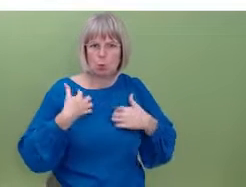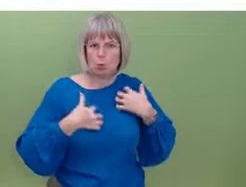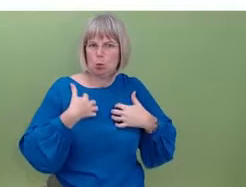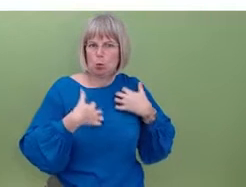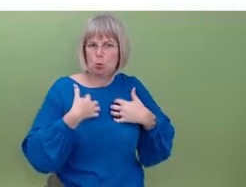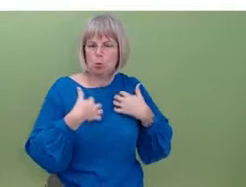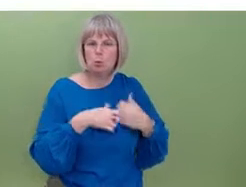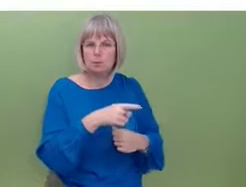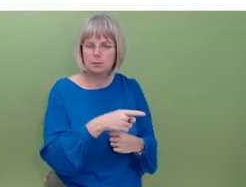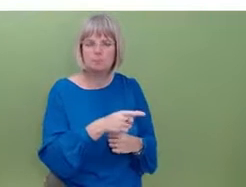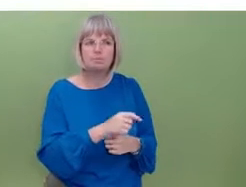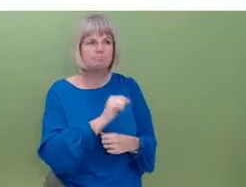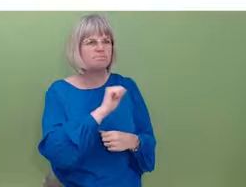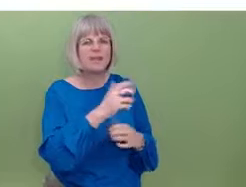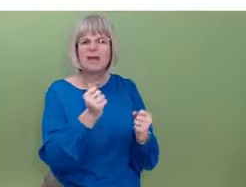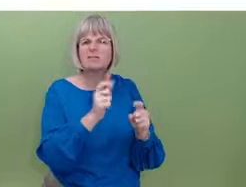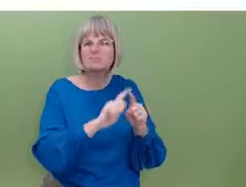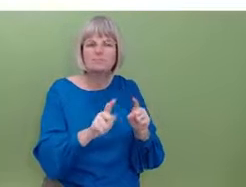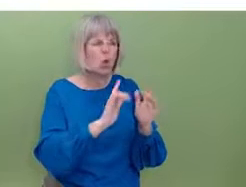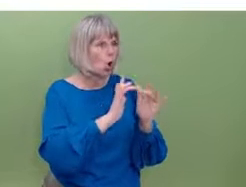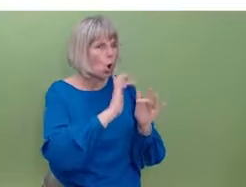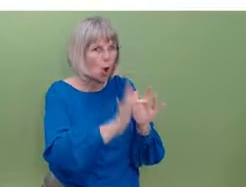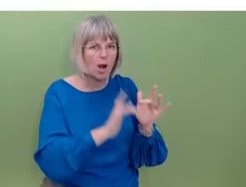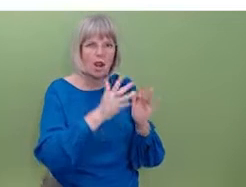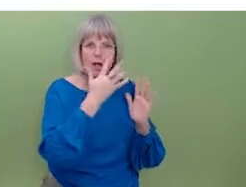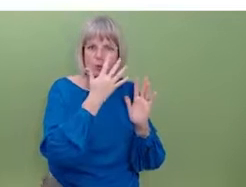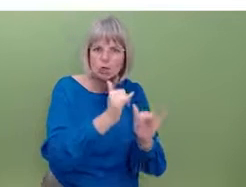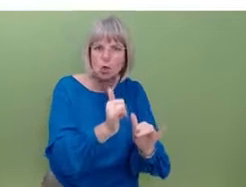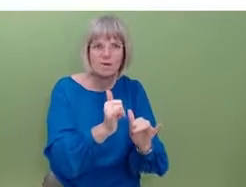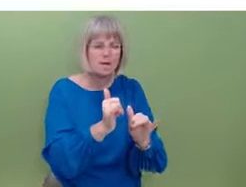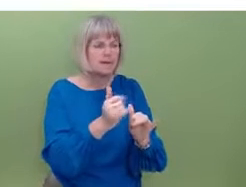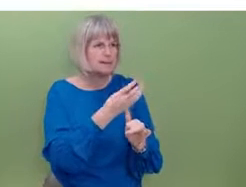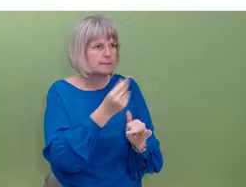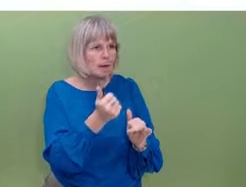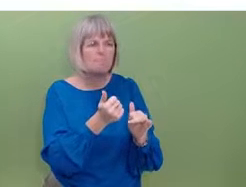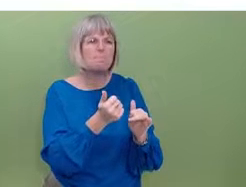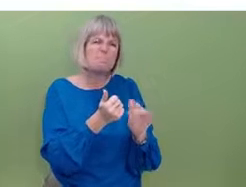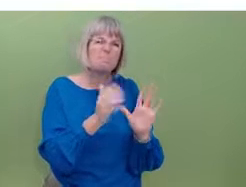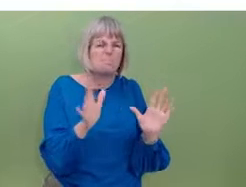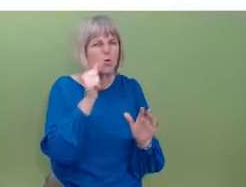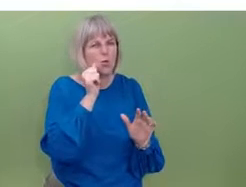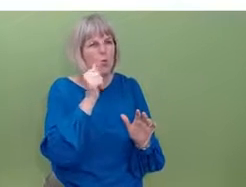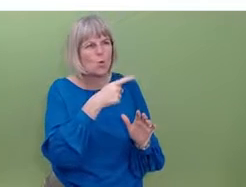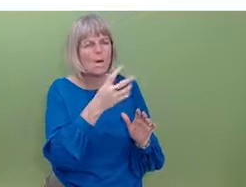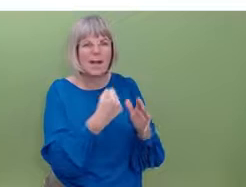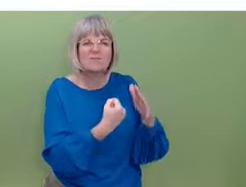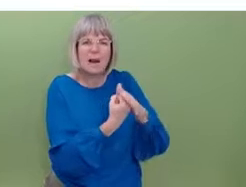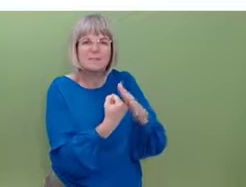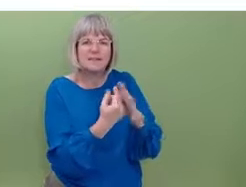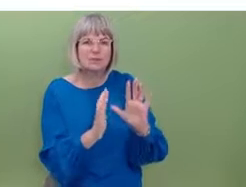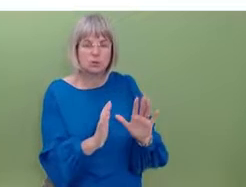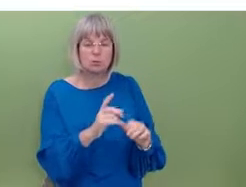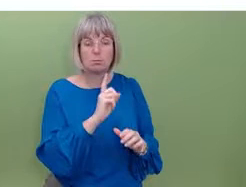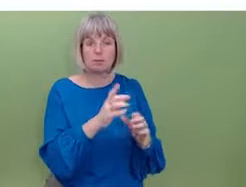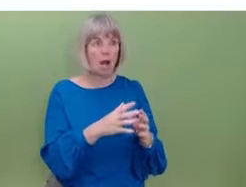There are online surveys, a convenient sample, all kinds of limitations, but a large sample. We don't know what happened